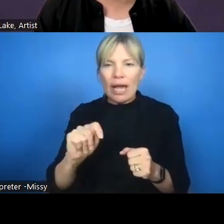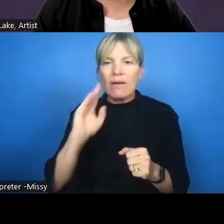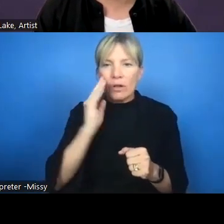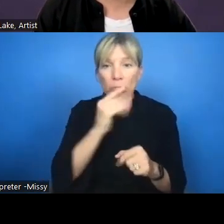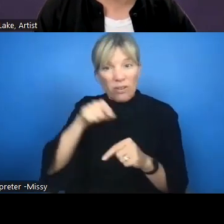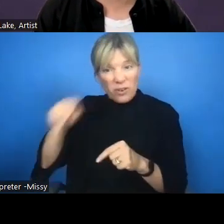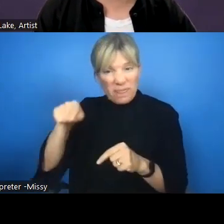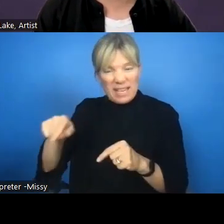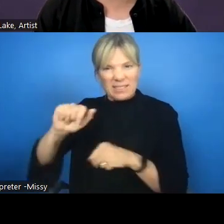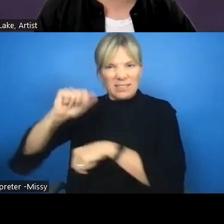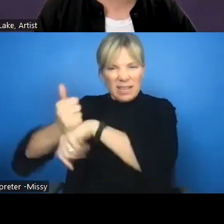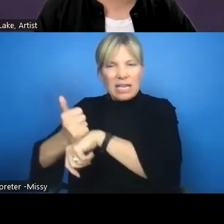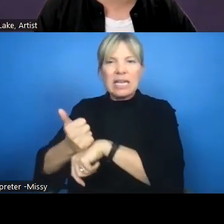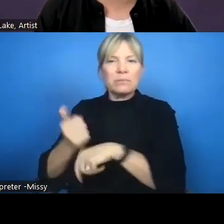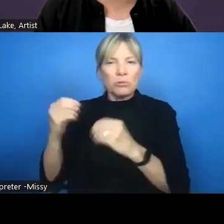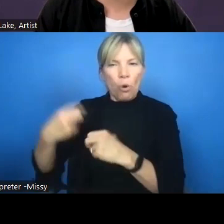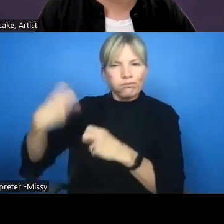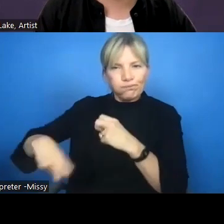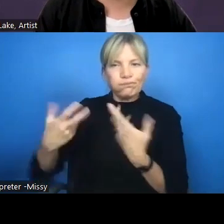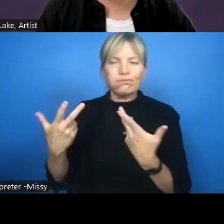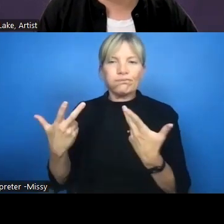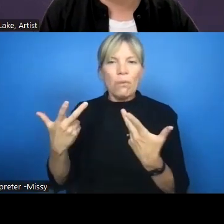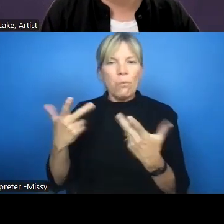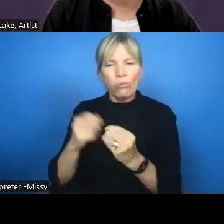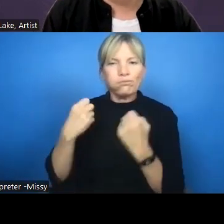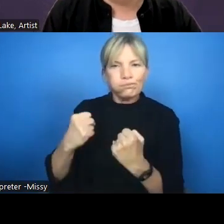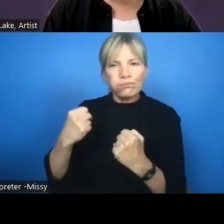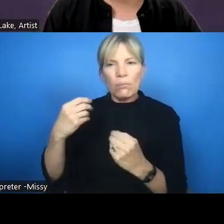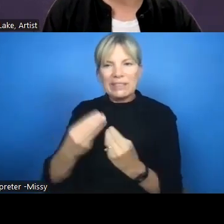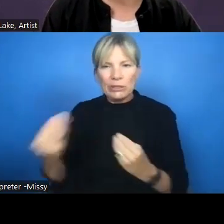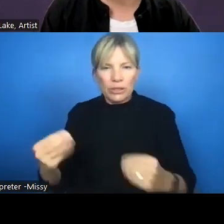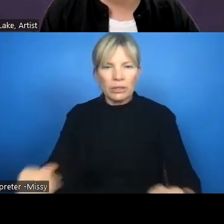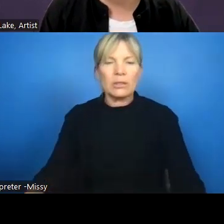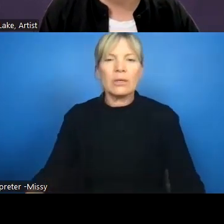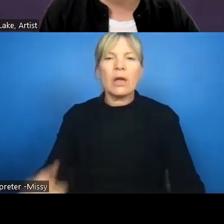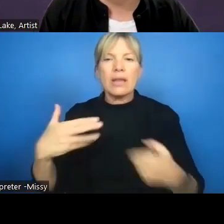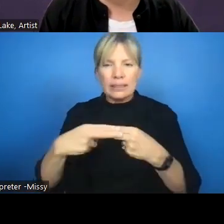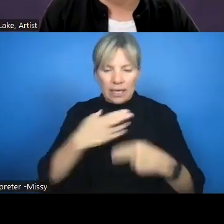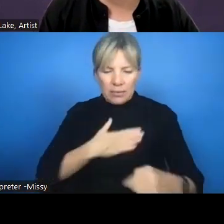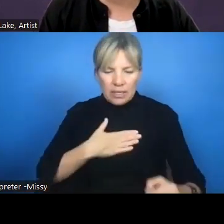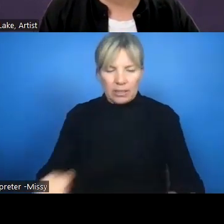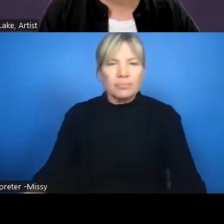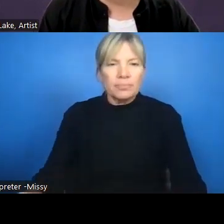be much more durable solid material. Next slide, please.